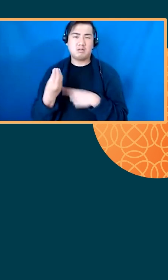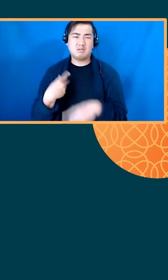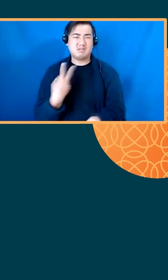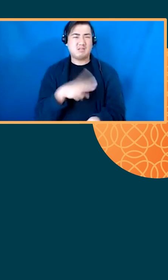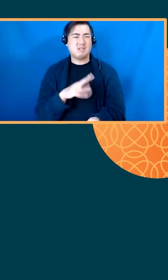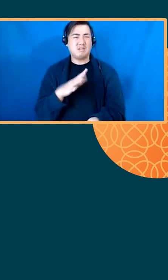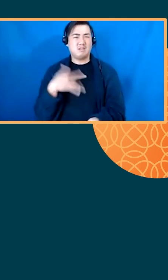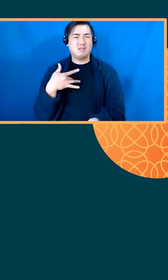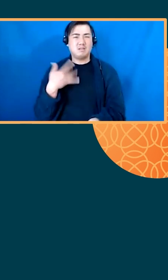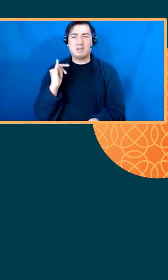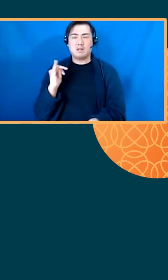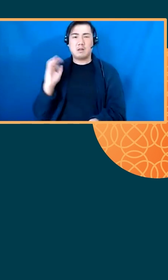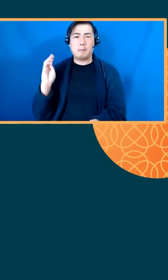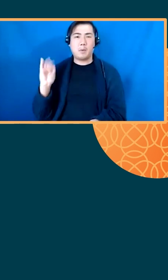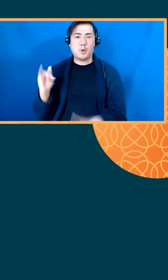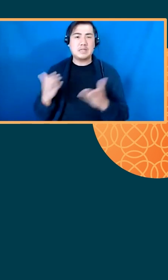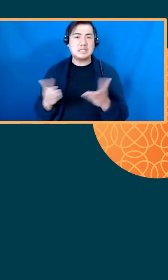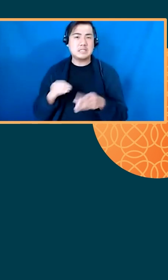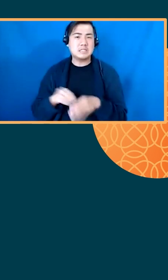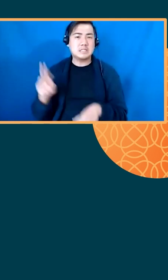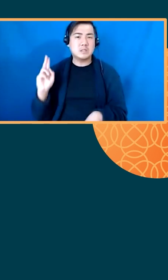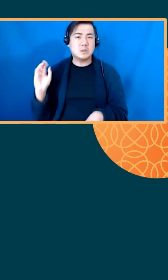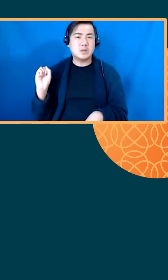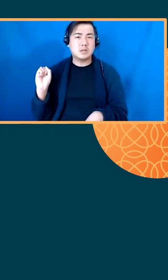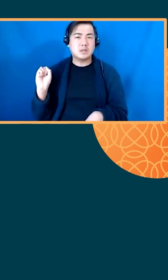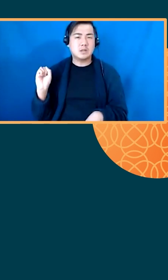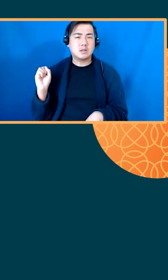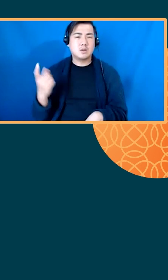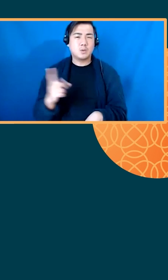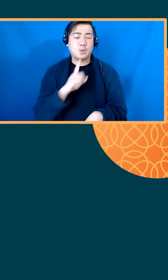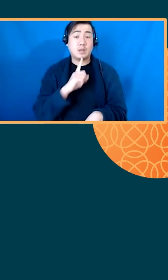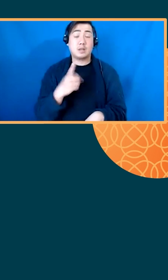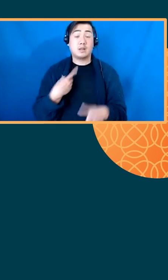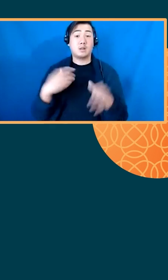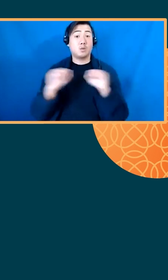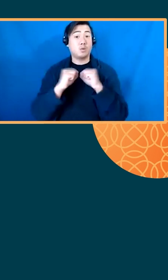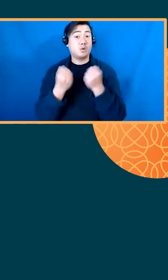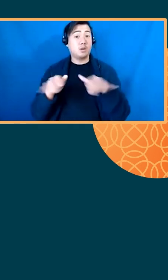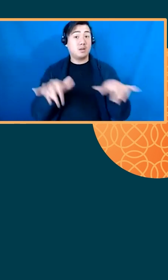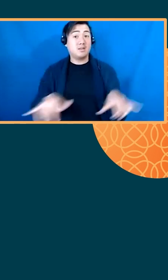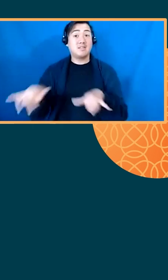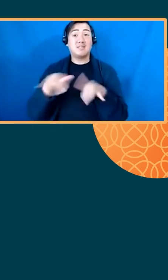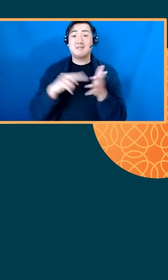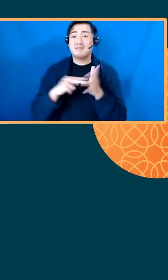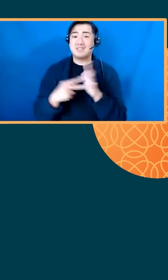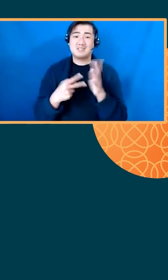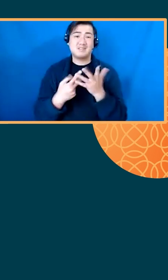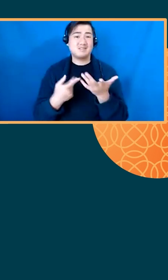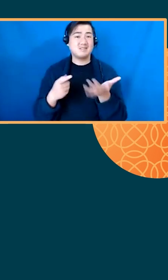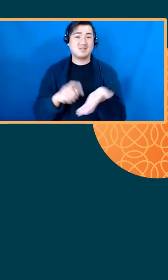unquote minority in the United States, the social contract is that you give up your